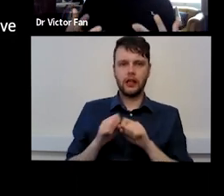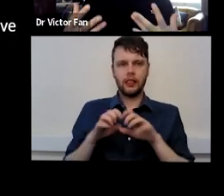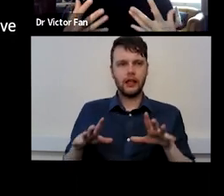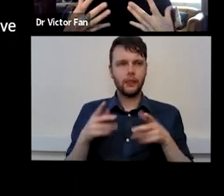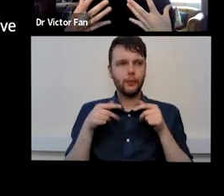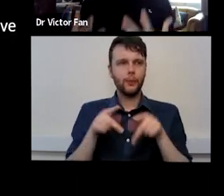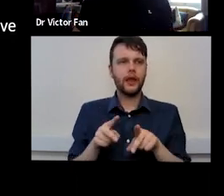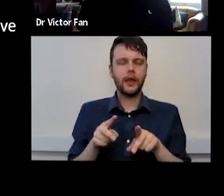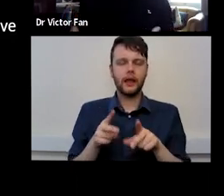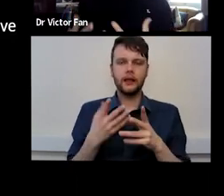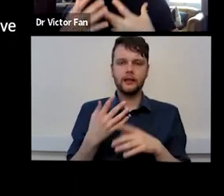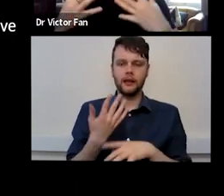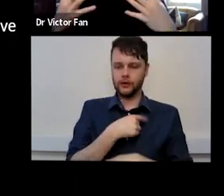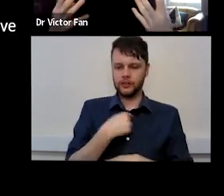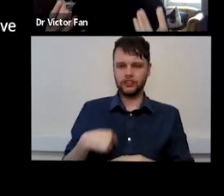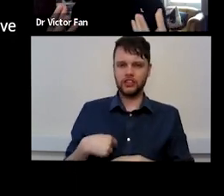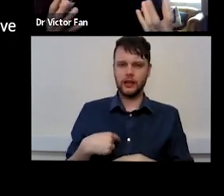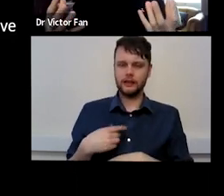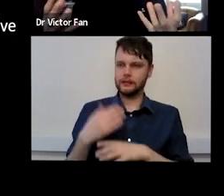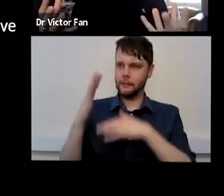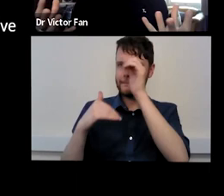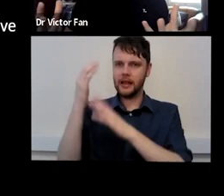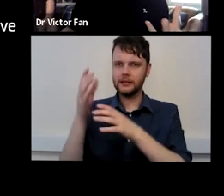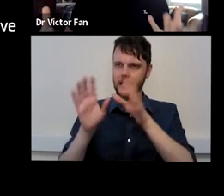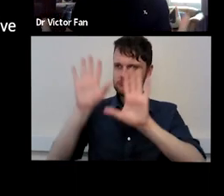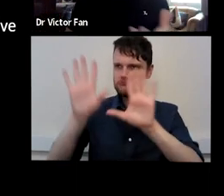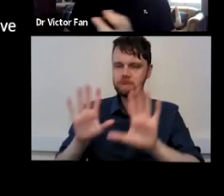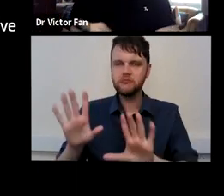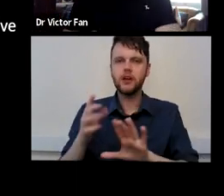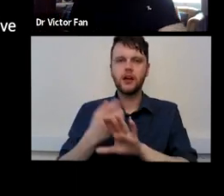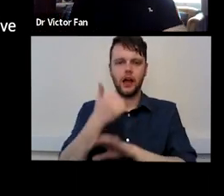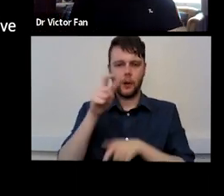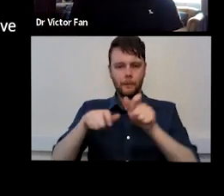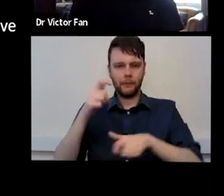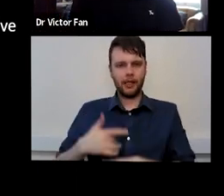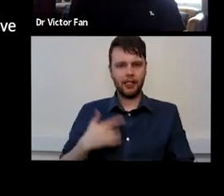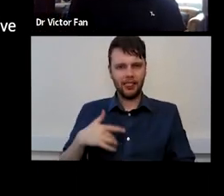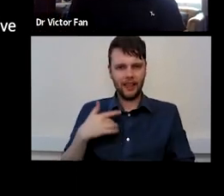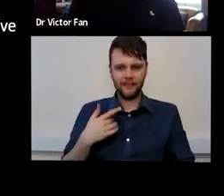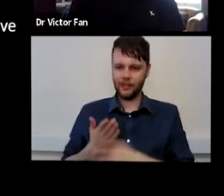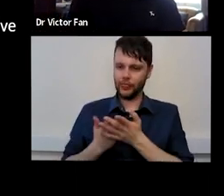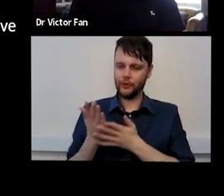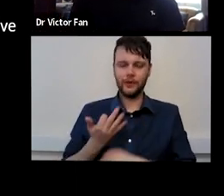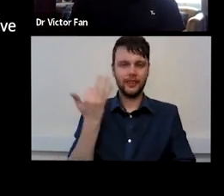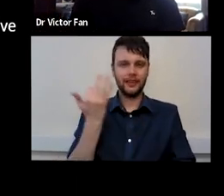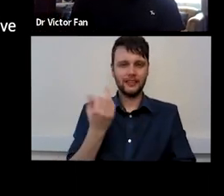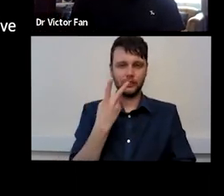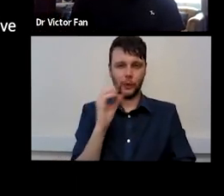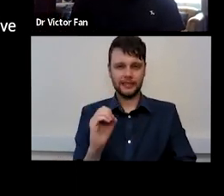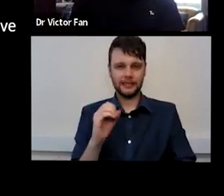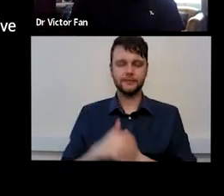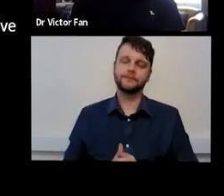way Chinese architecture and basically how people lived in the 1920s. And